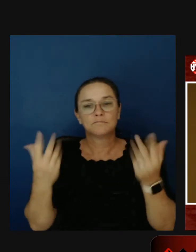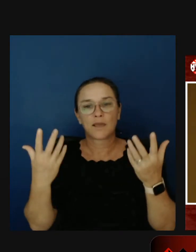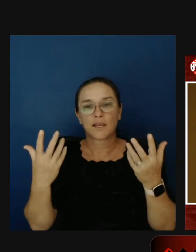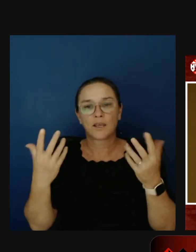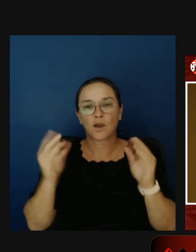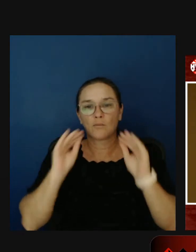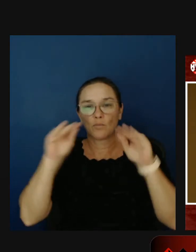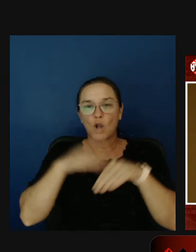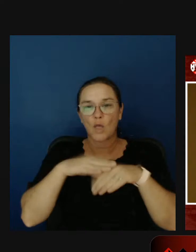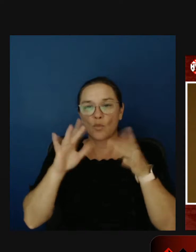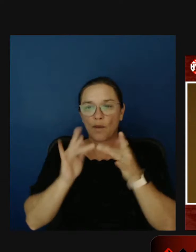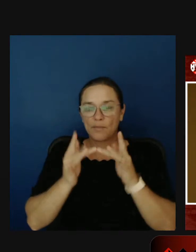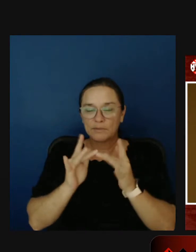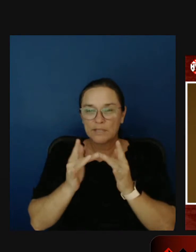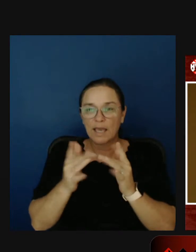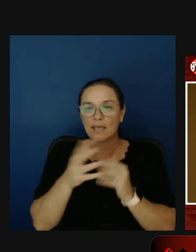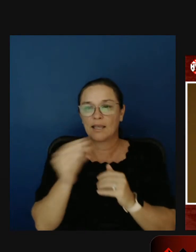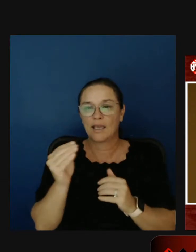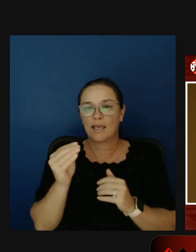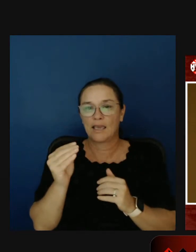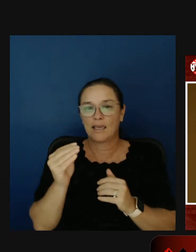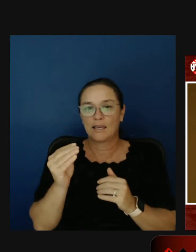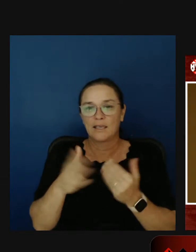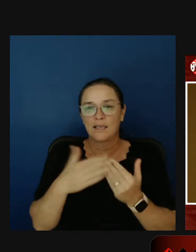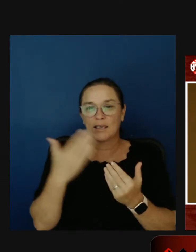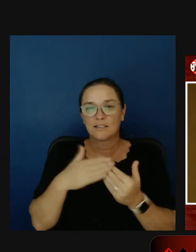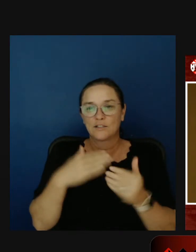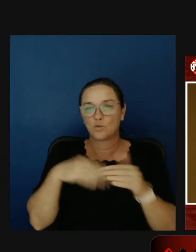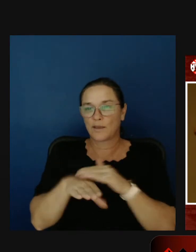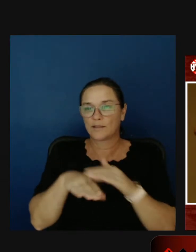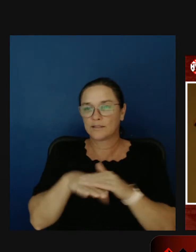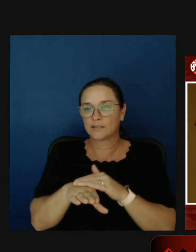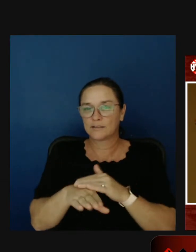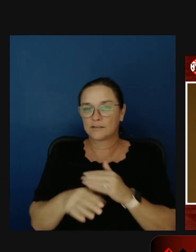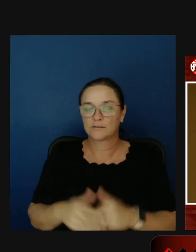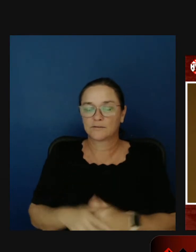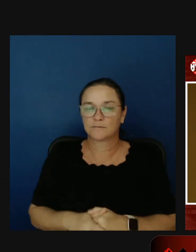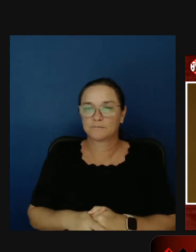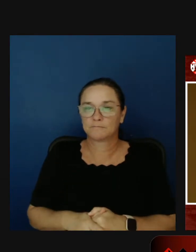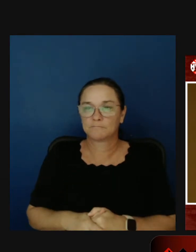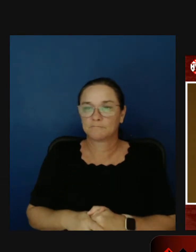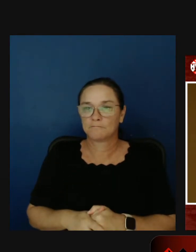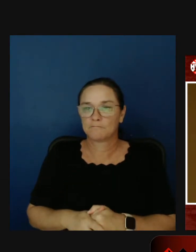our website and easy to access.